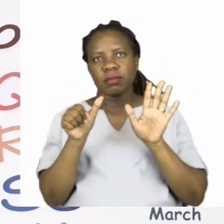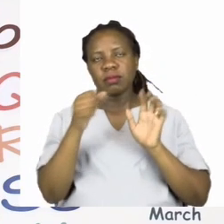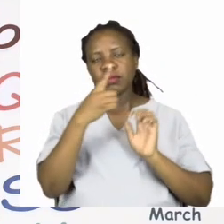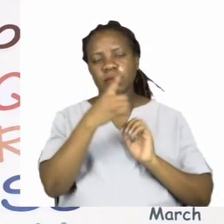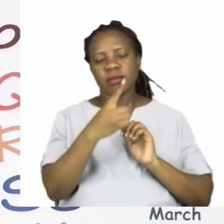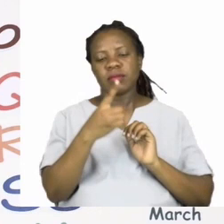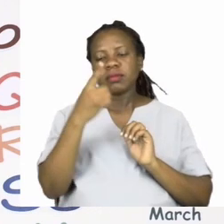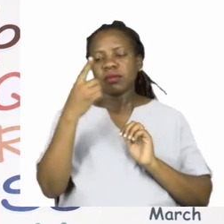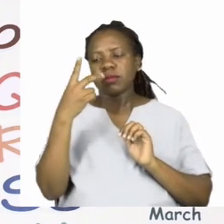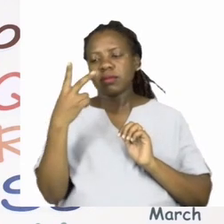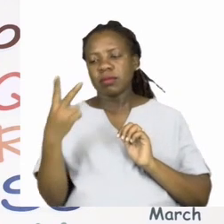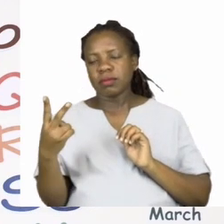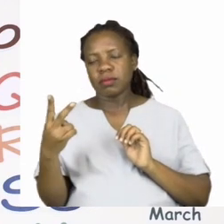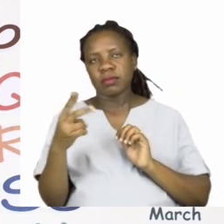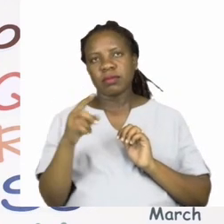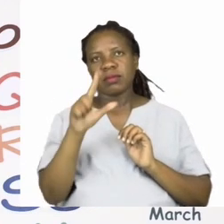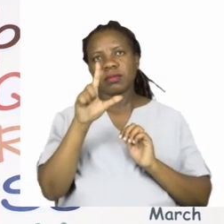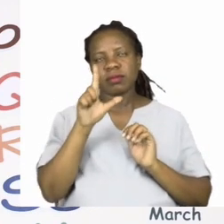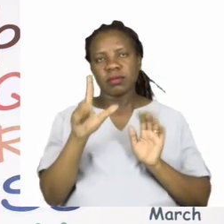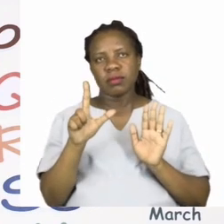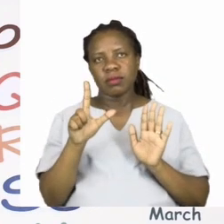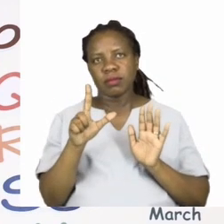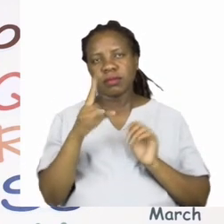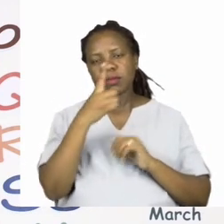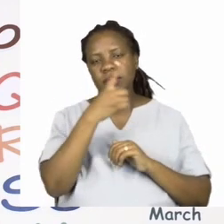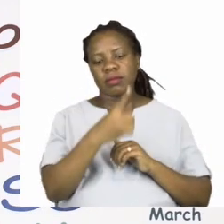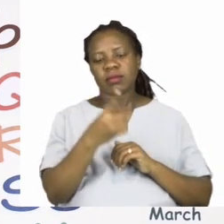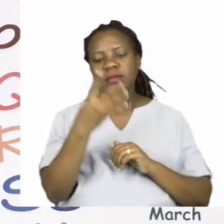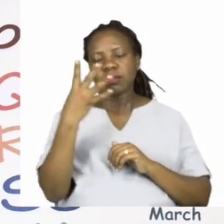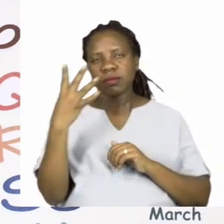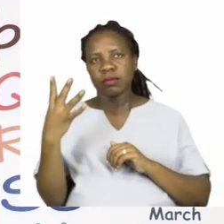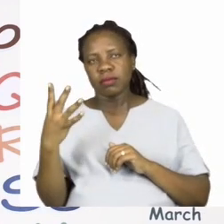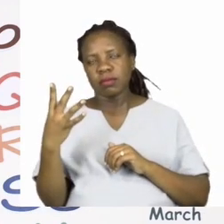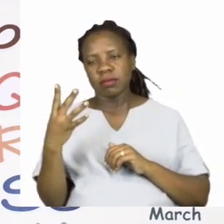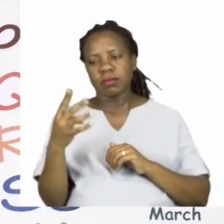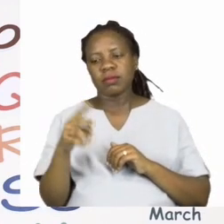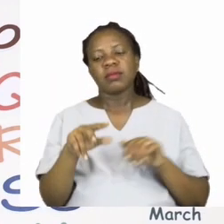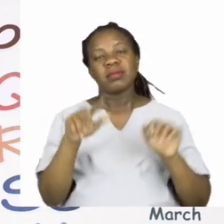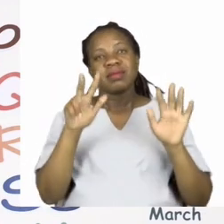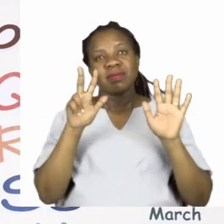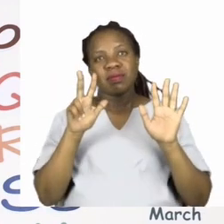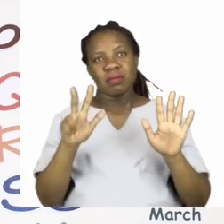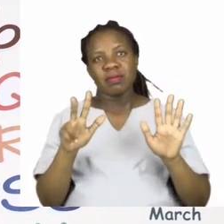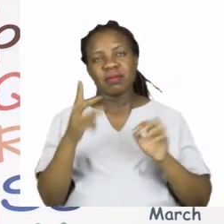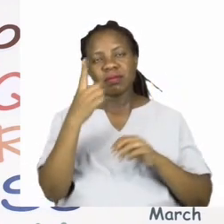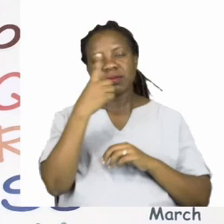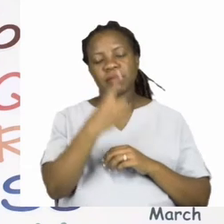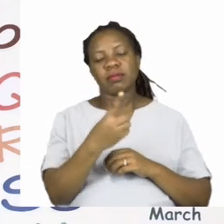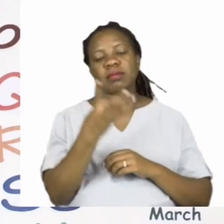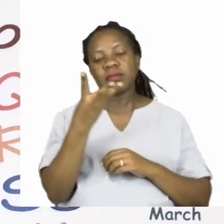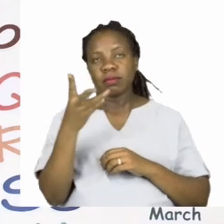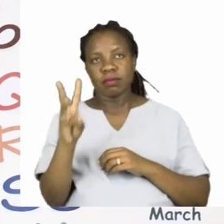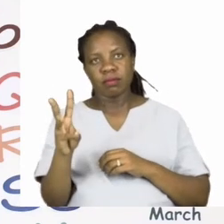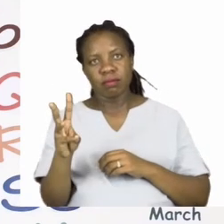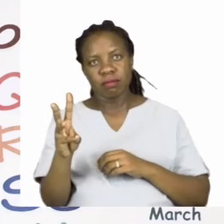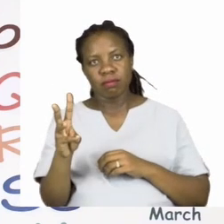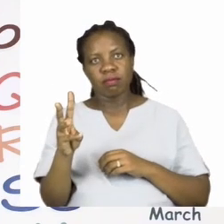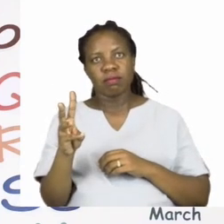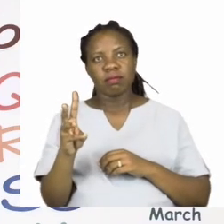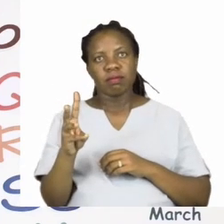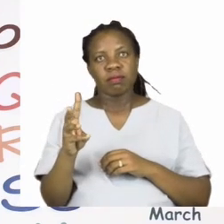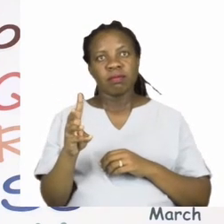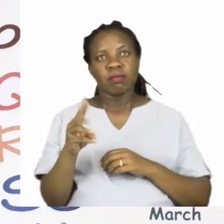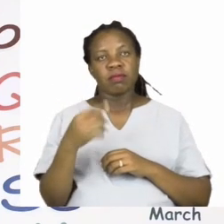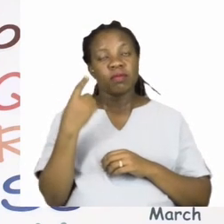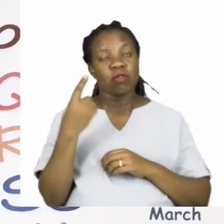14, 16. But there's only space for 1 digit. So what we